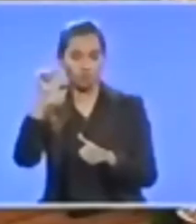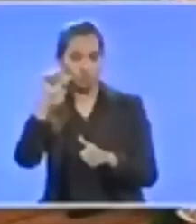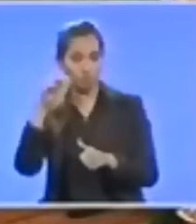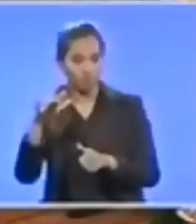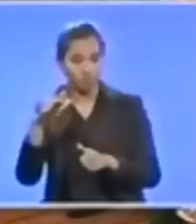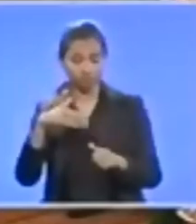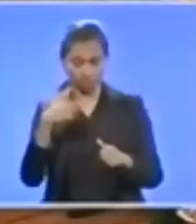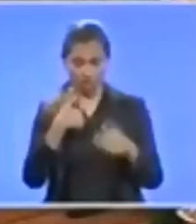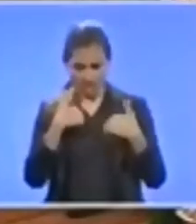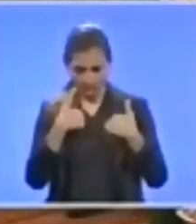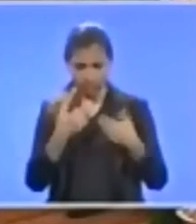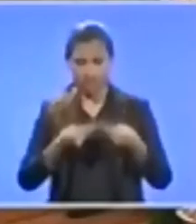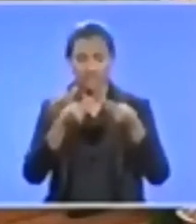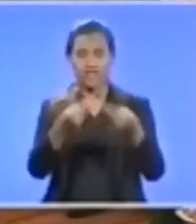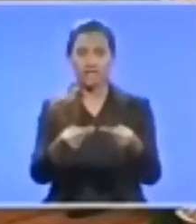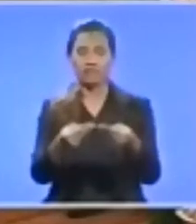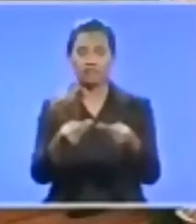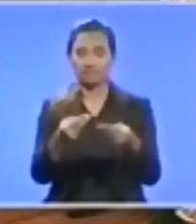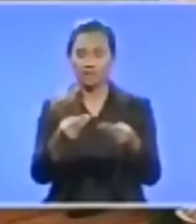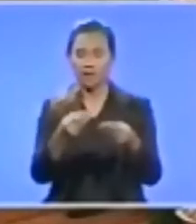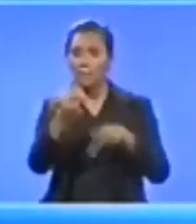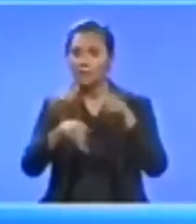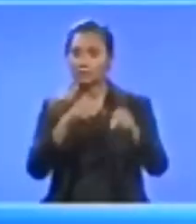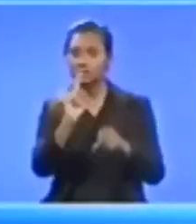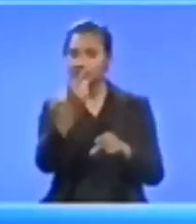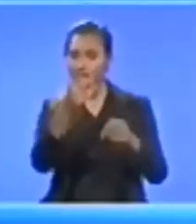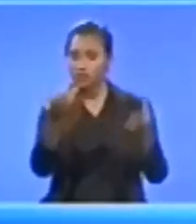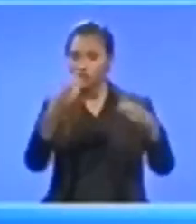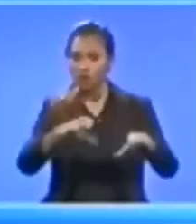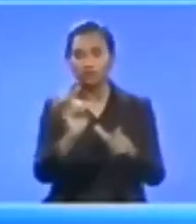chances, or do we write them off as failures